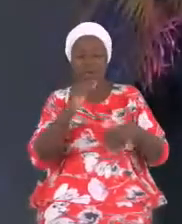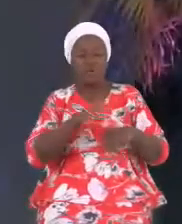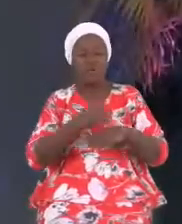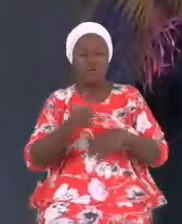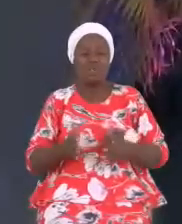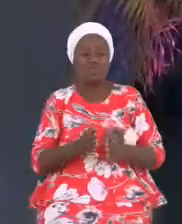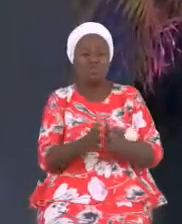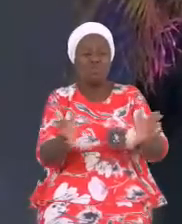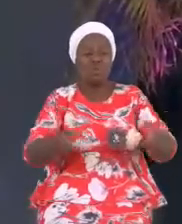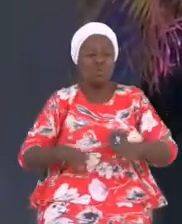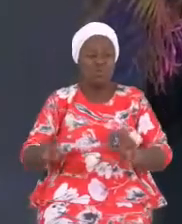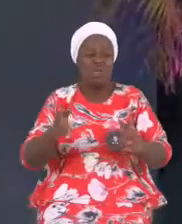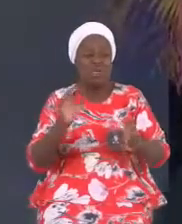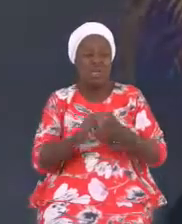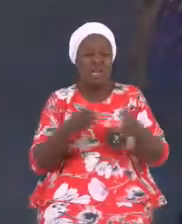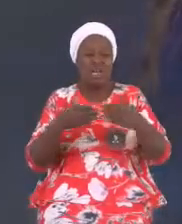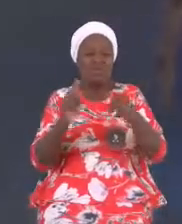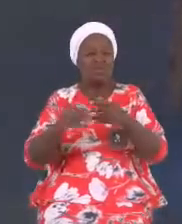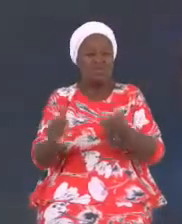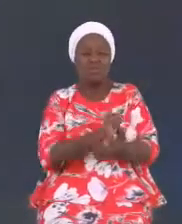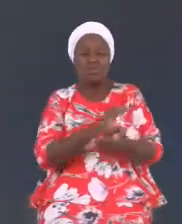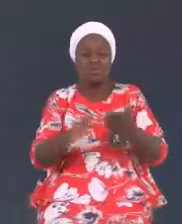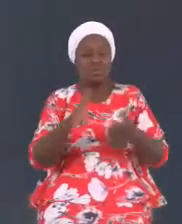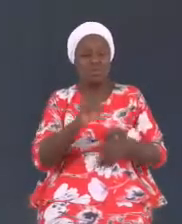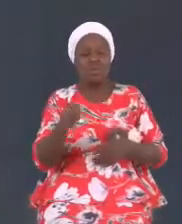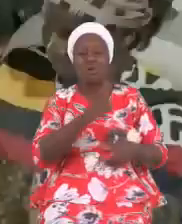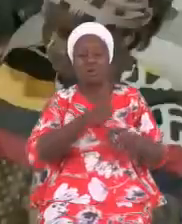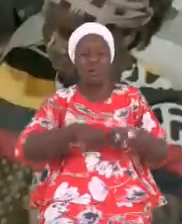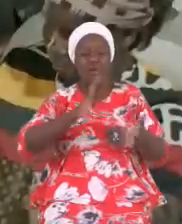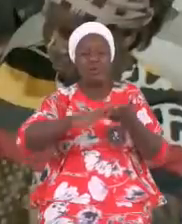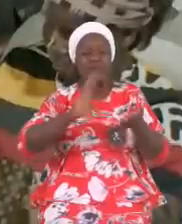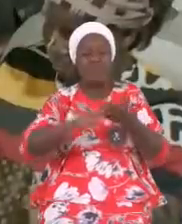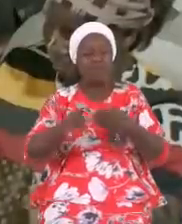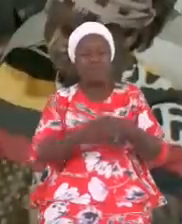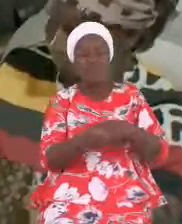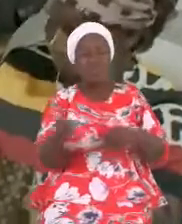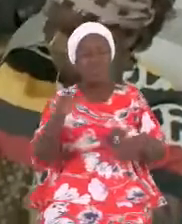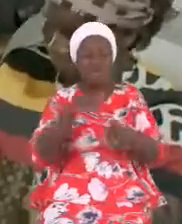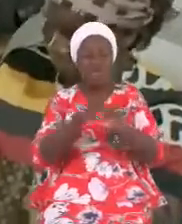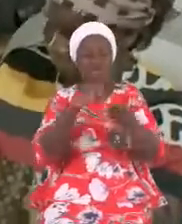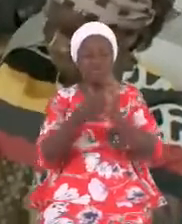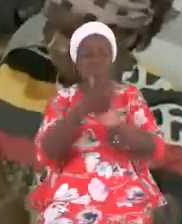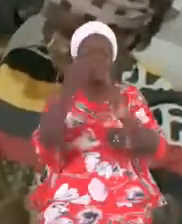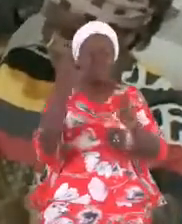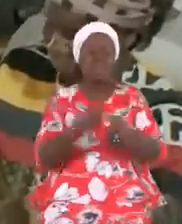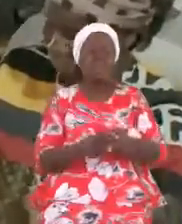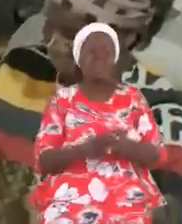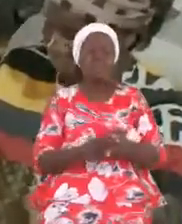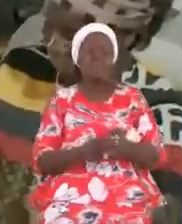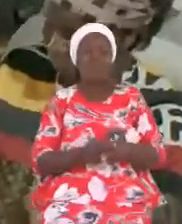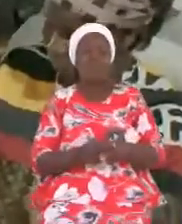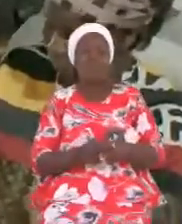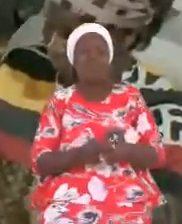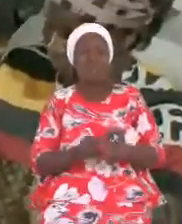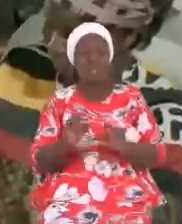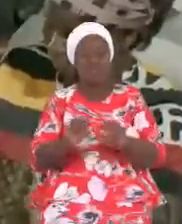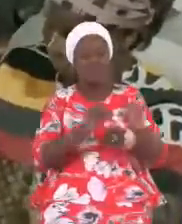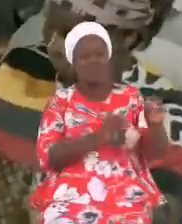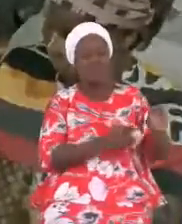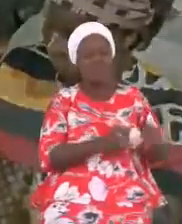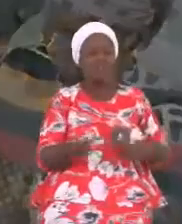destruction and perdition, forgive them in Jesus' name. Amen. Set them